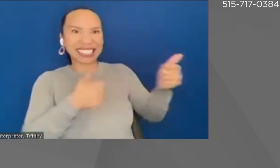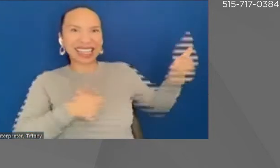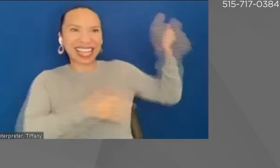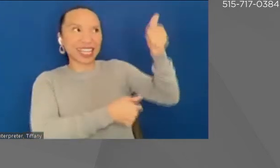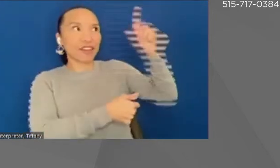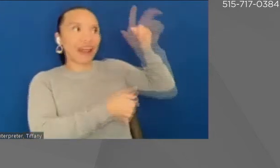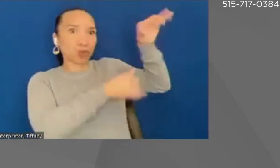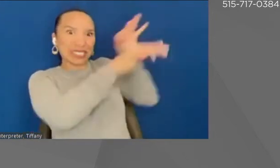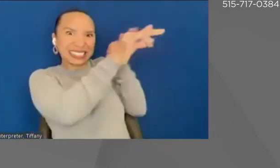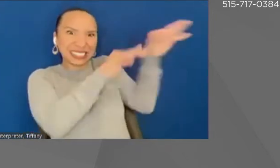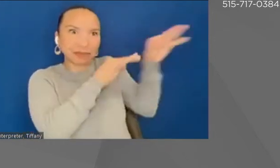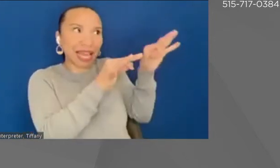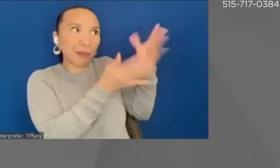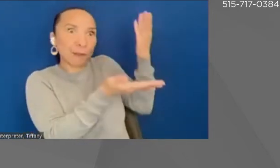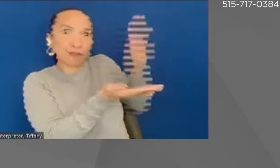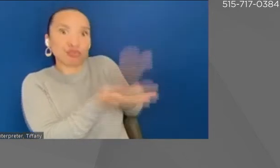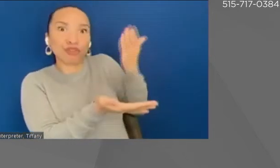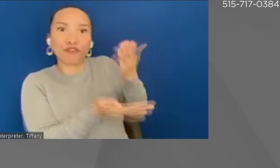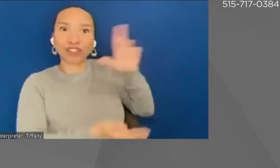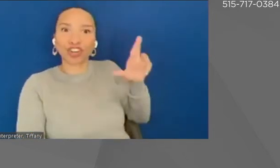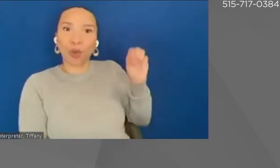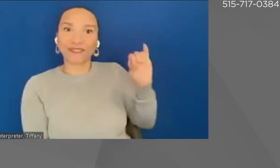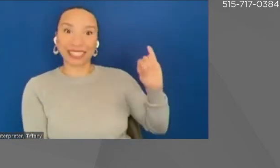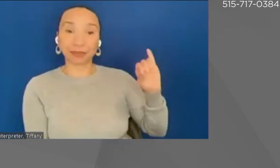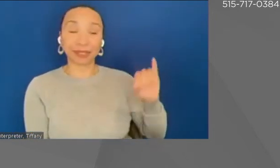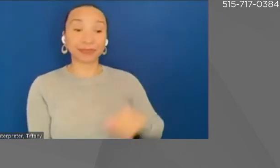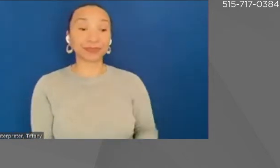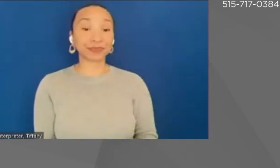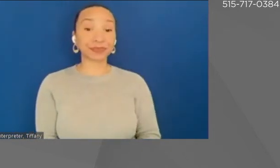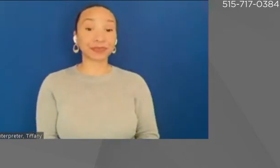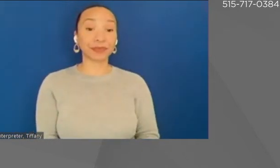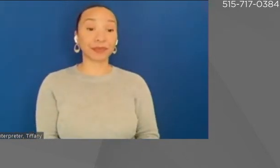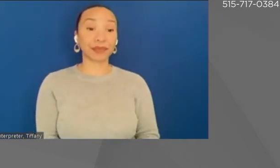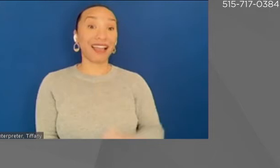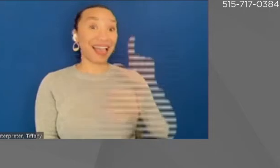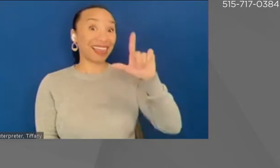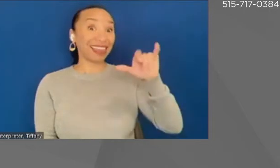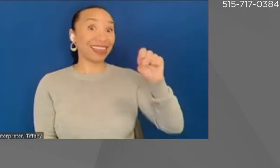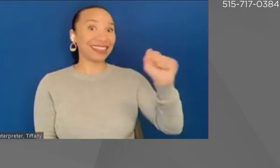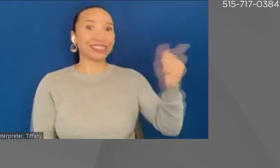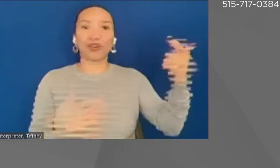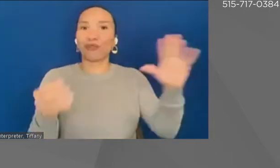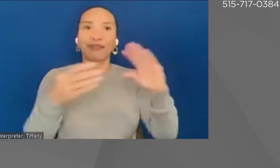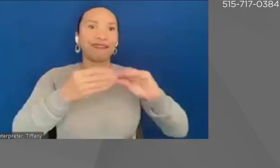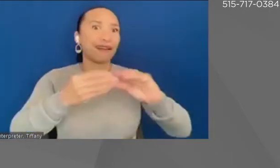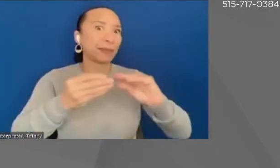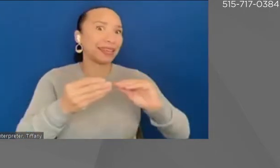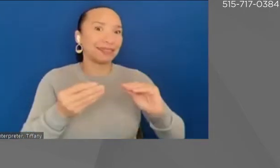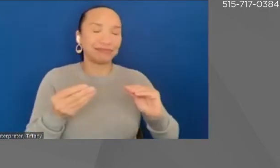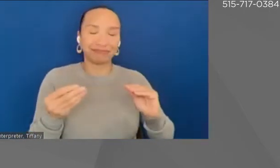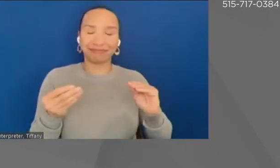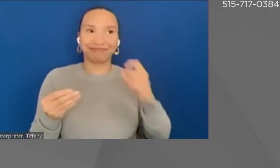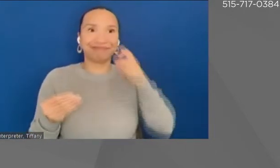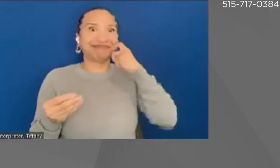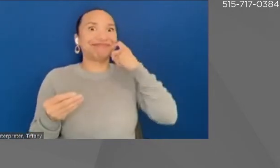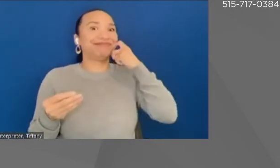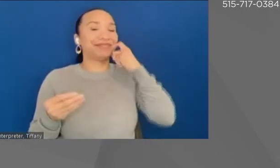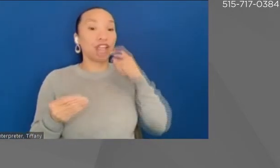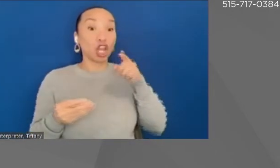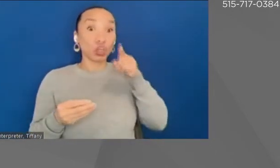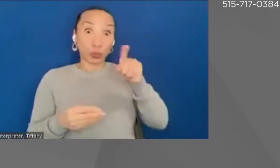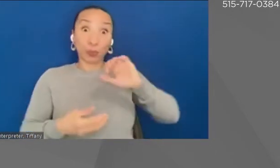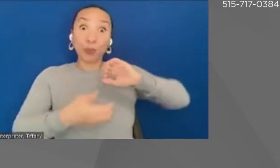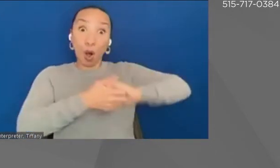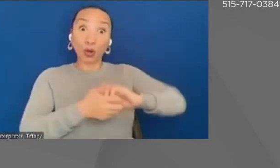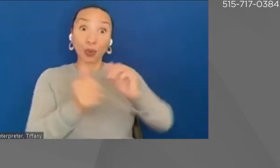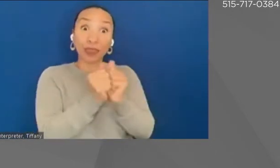investment. But also from another sense, and Lisa, you were touching on it earlier, when you're working with these private organizations